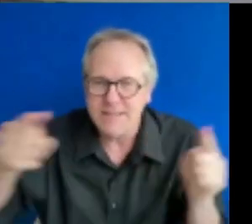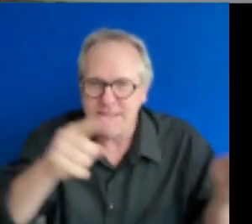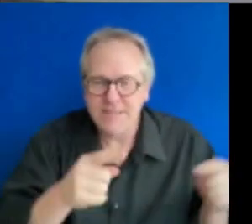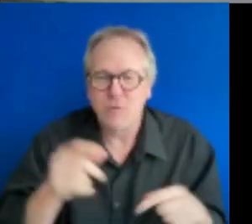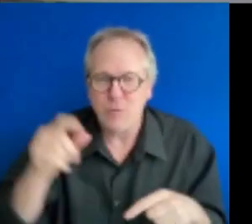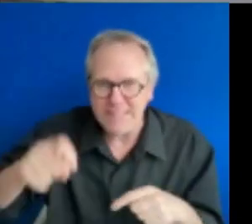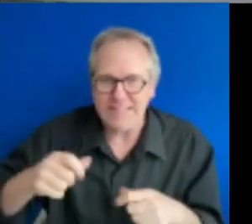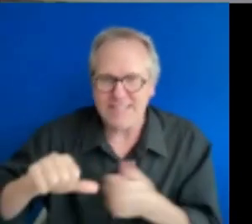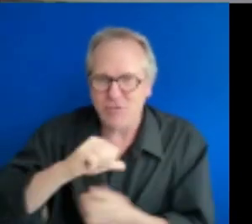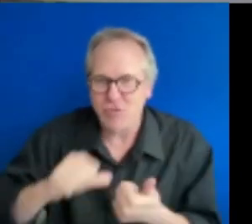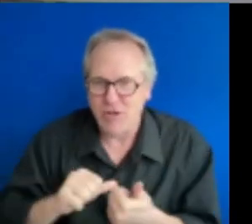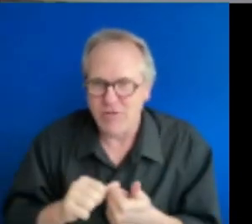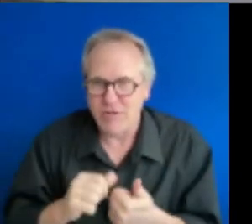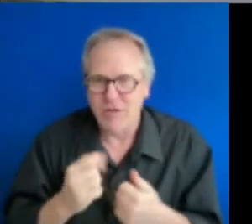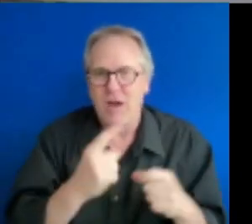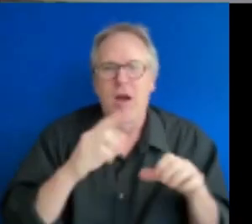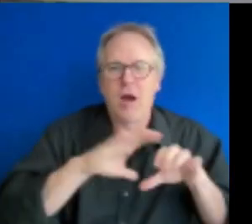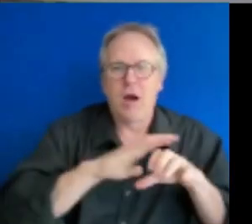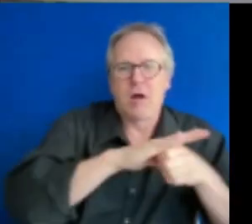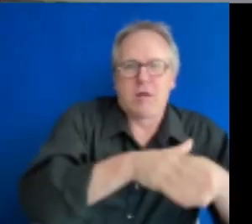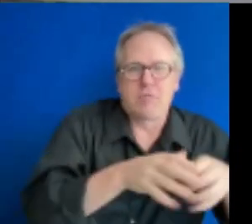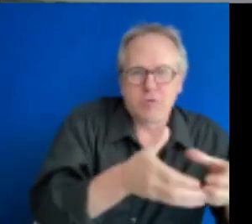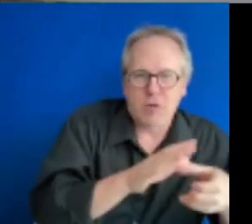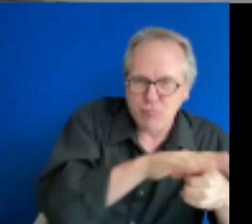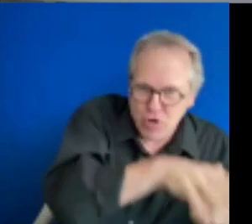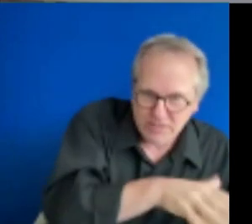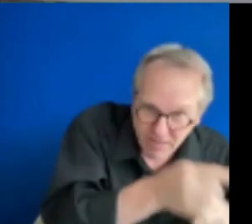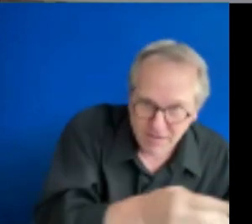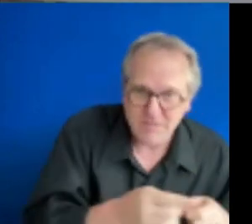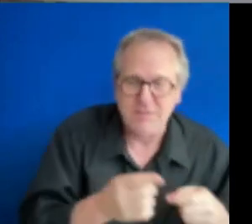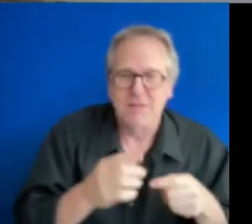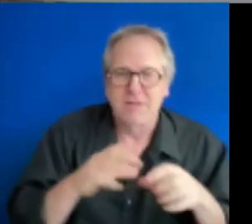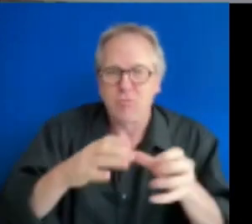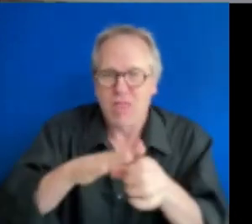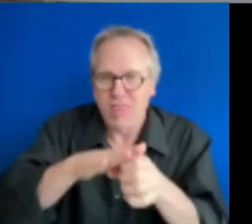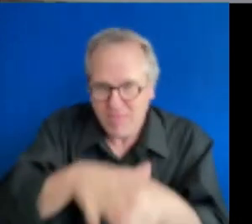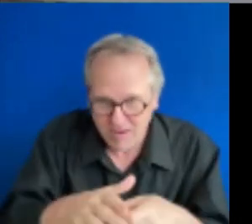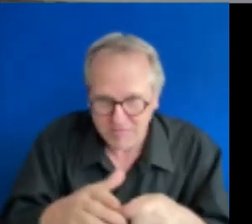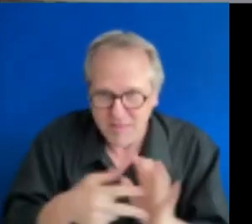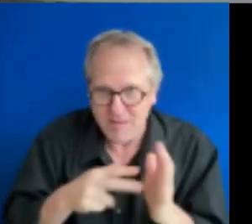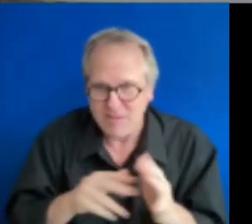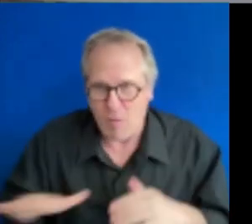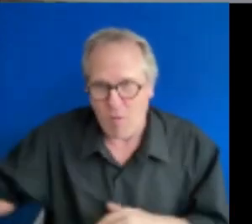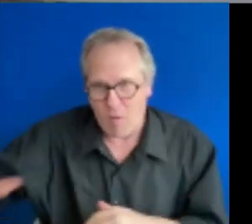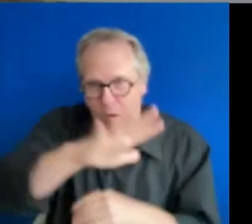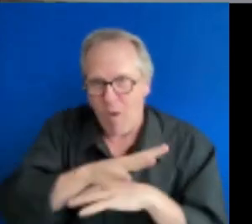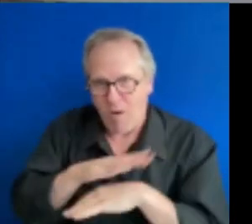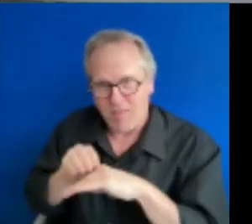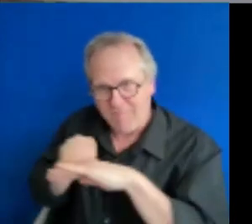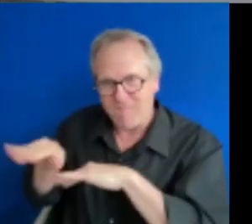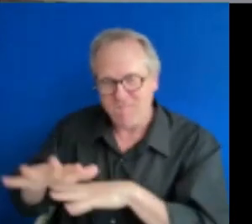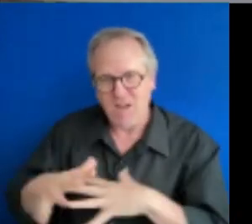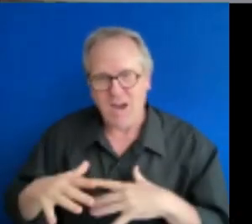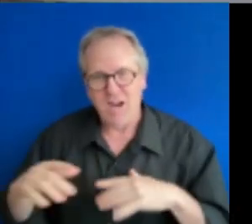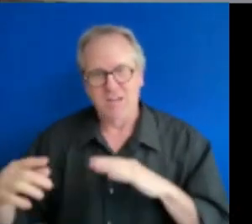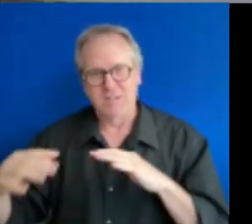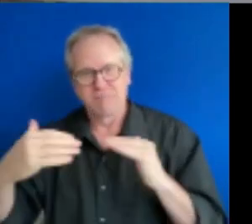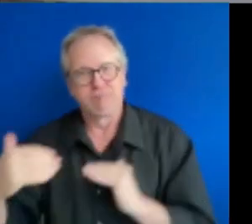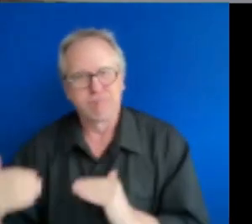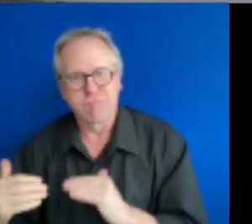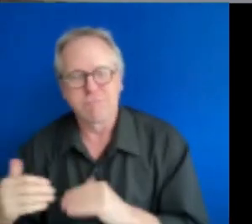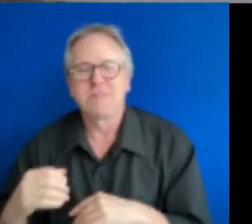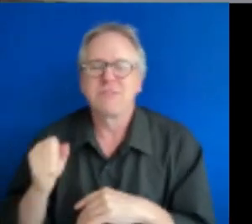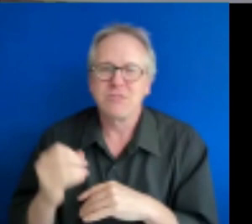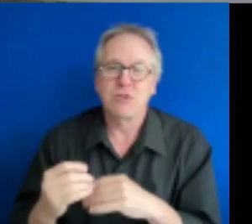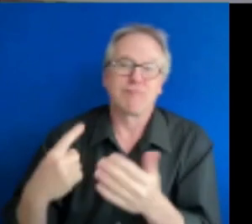oppression anywhere is oppression everywhere. So we spend time talking about how